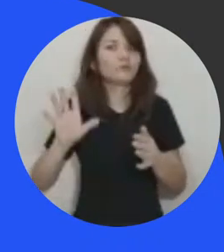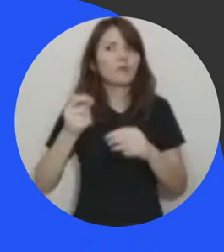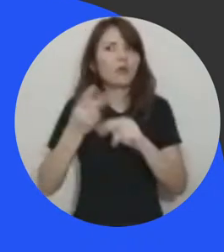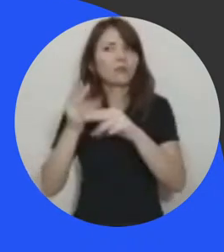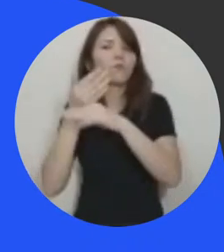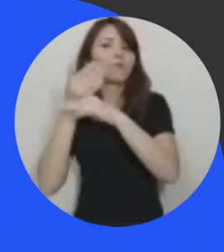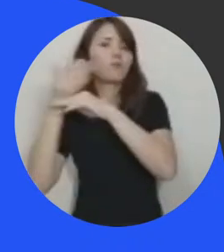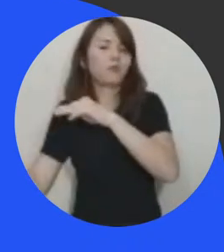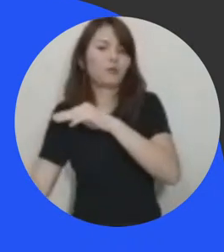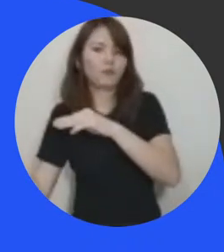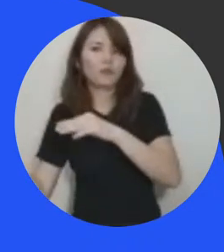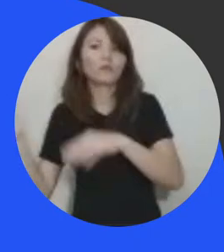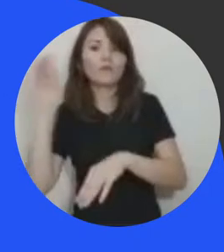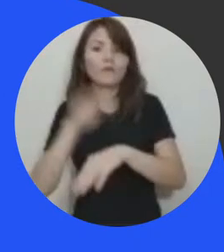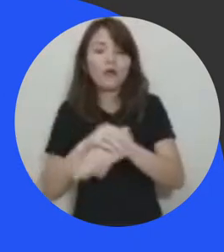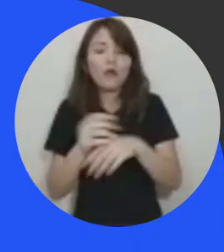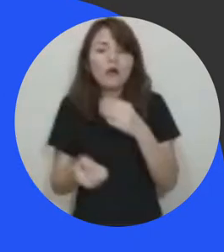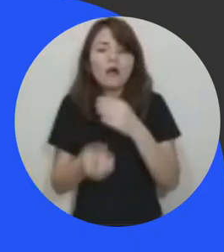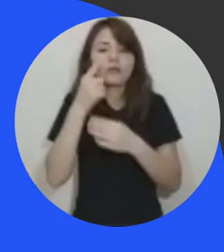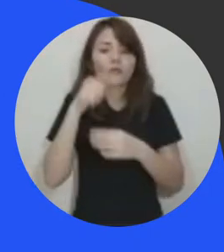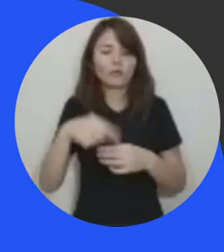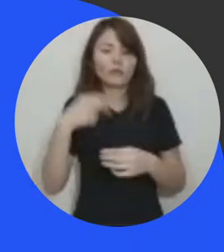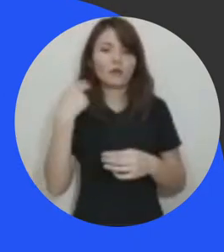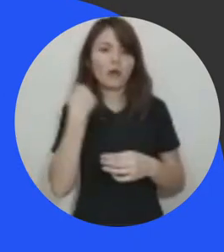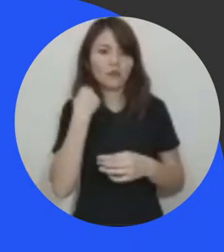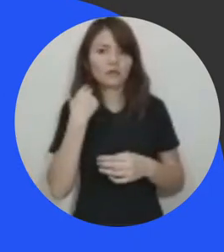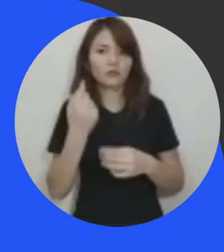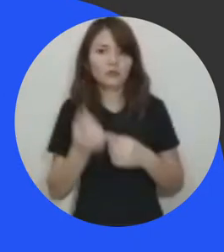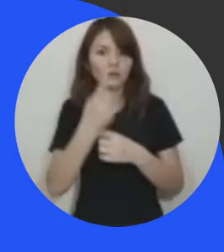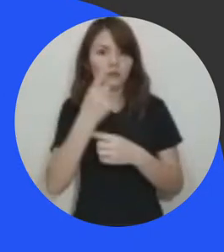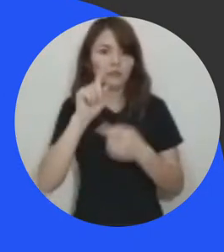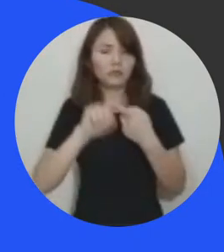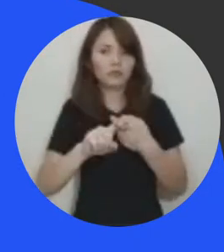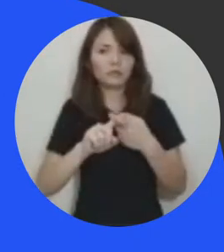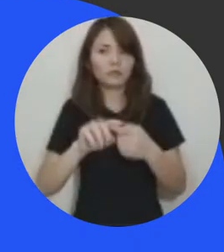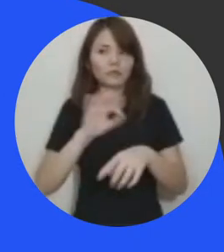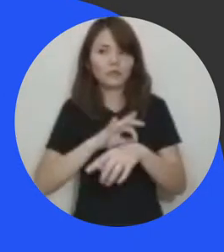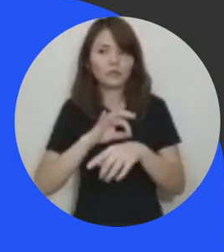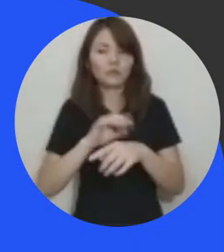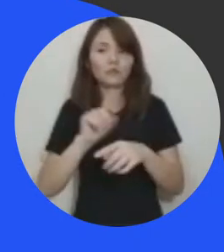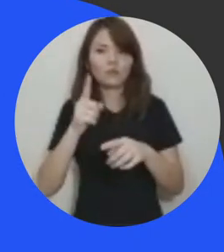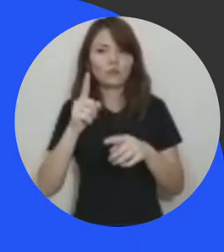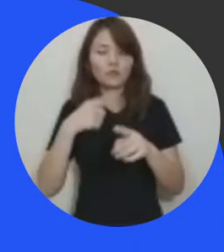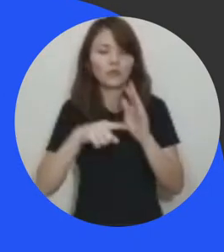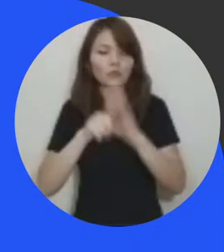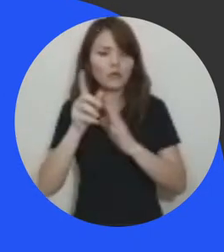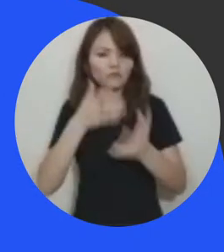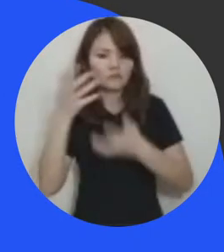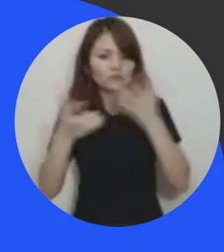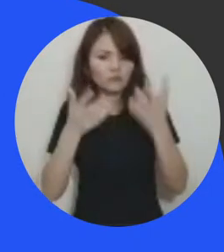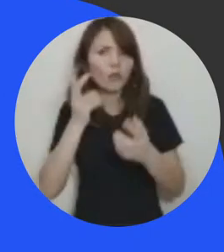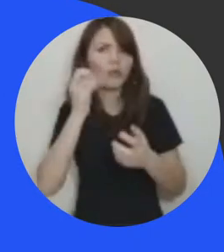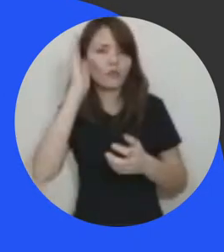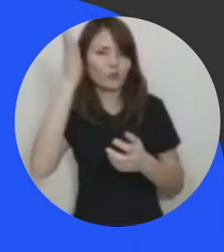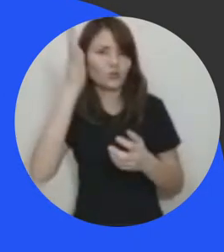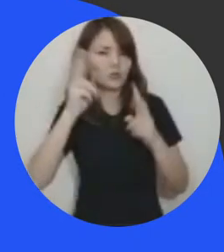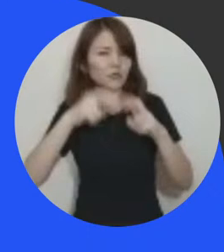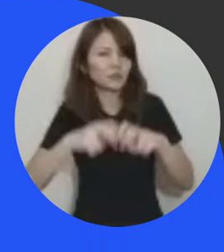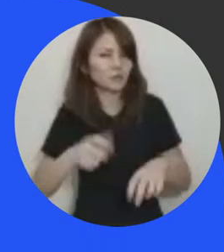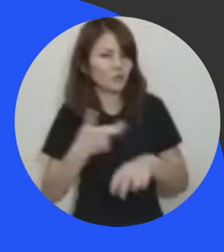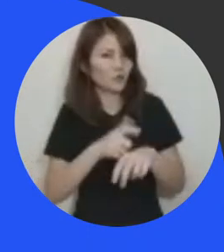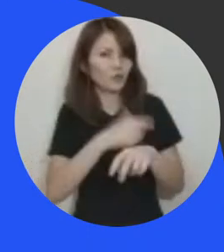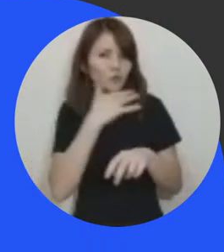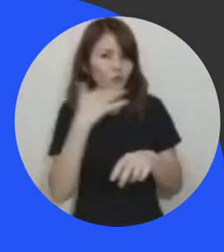us a lot of basis for further investigation to understand why is it that those introductions were from